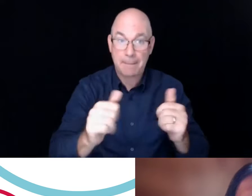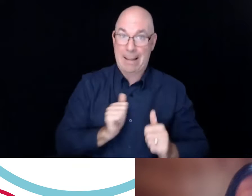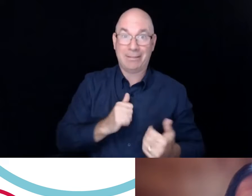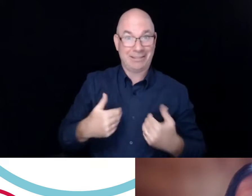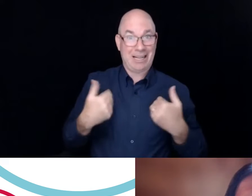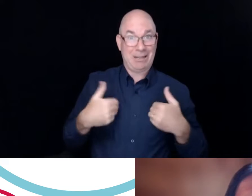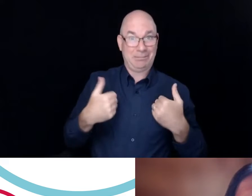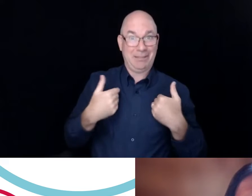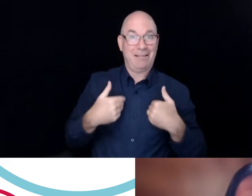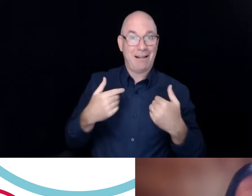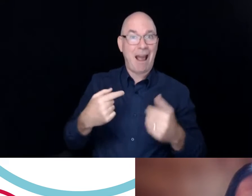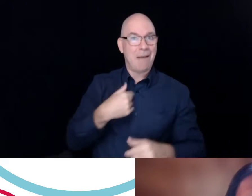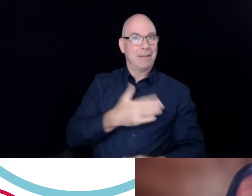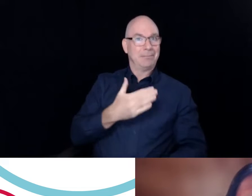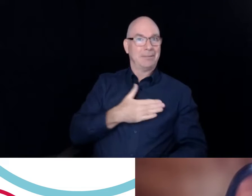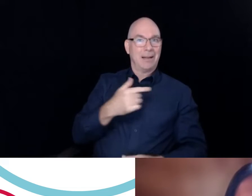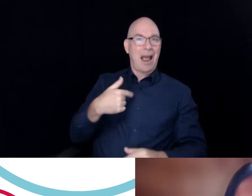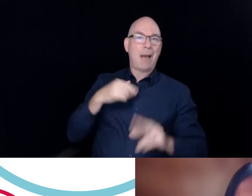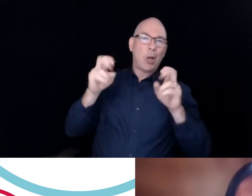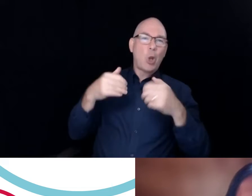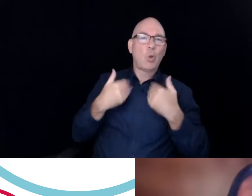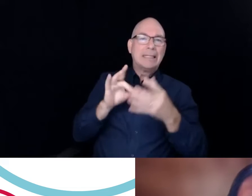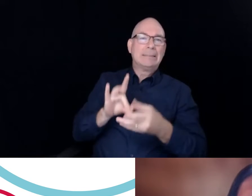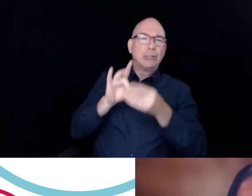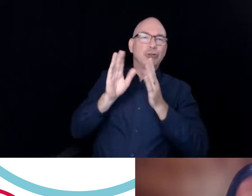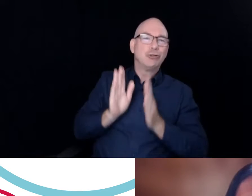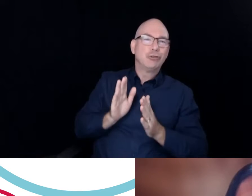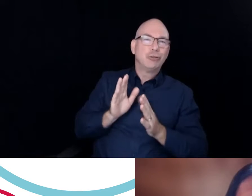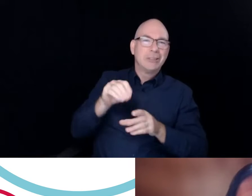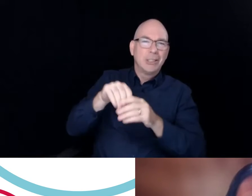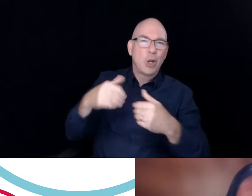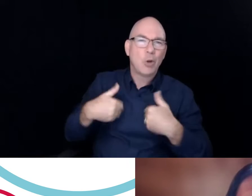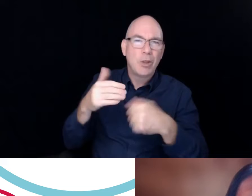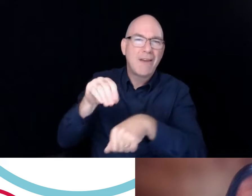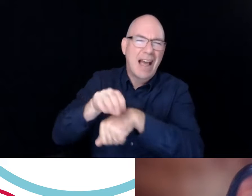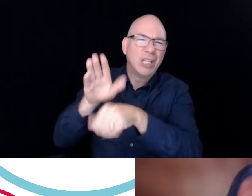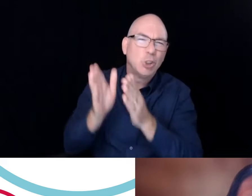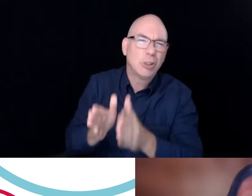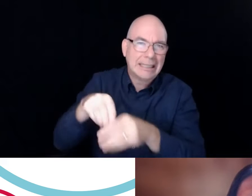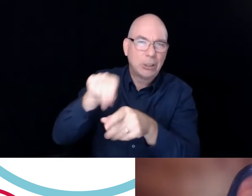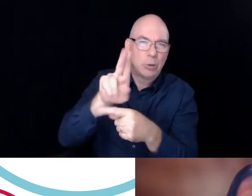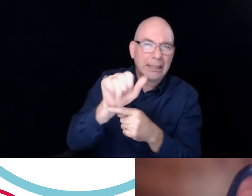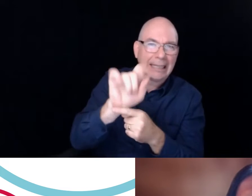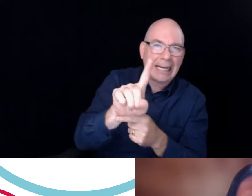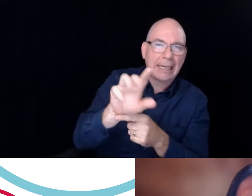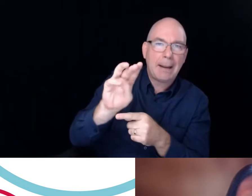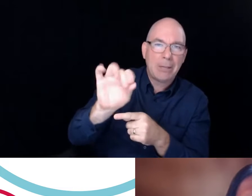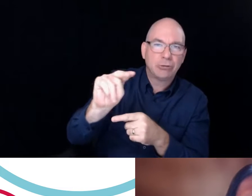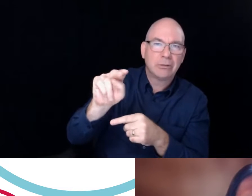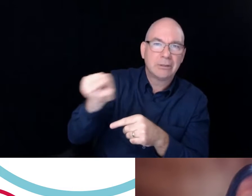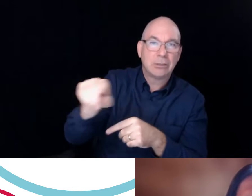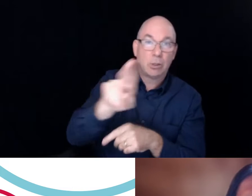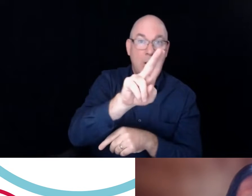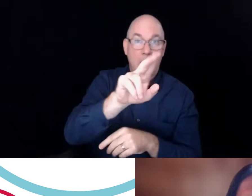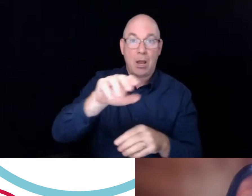able to serve, or I am serving as a youth specialist within youth advisor within the USAID mission in the Eastern and Southern Caribbean, and